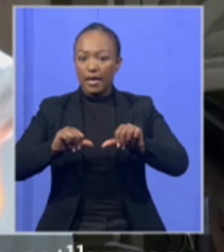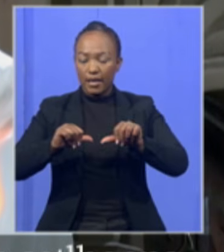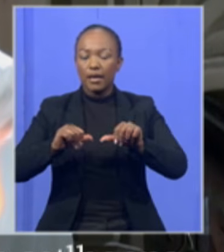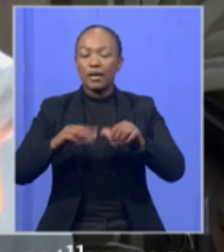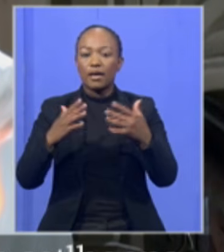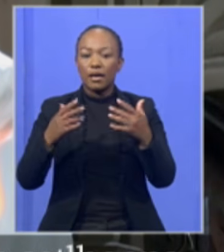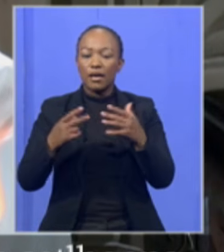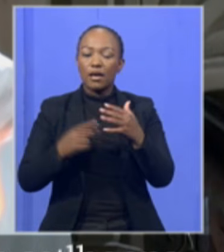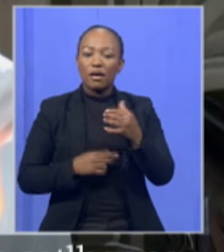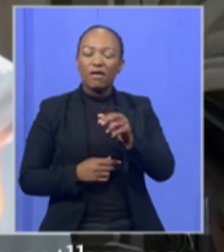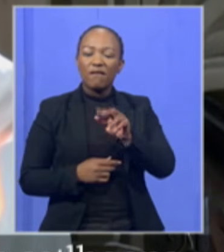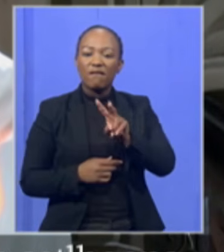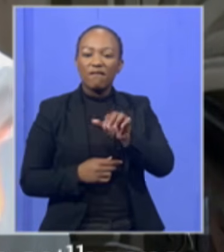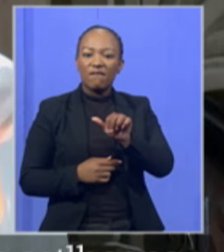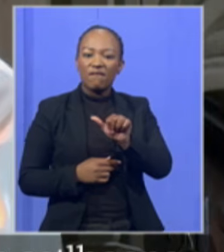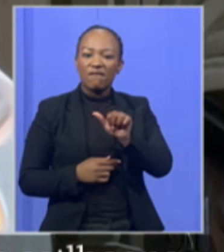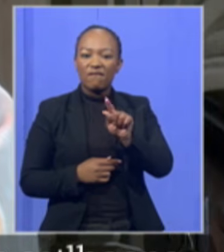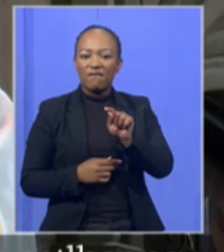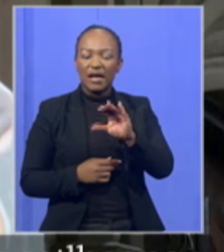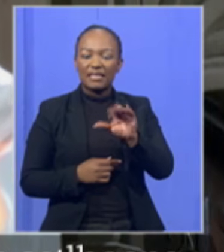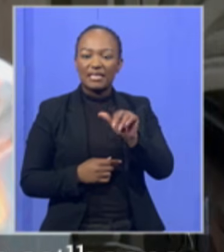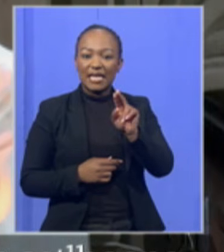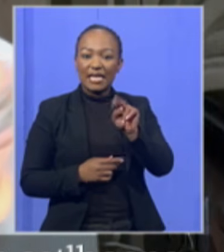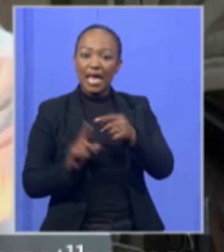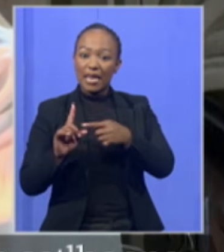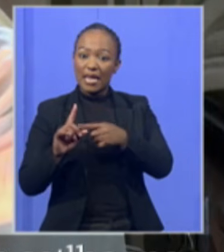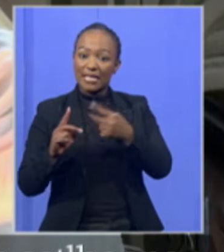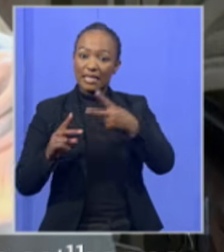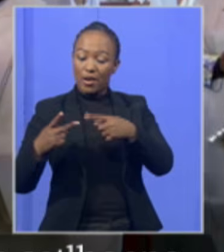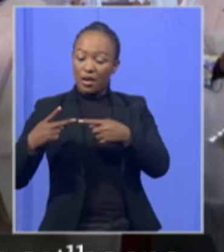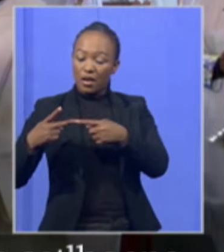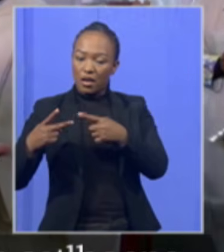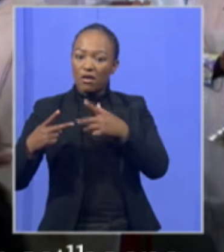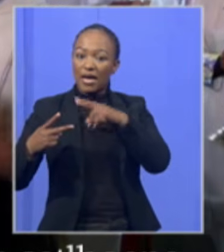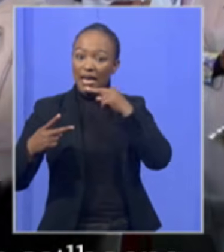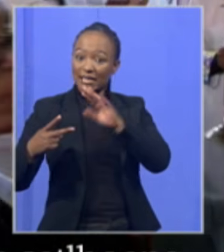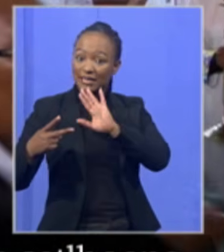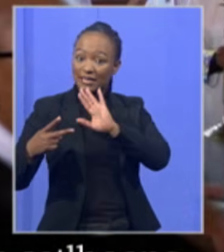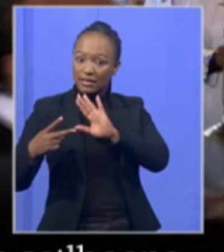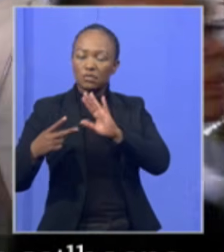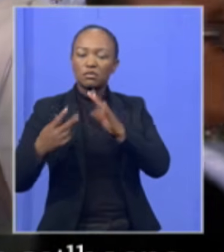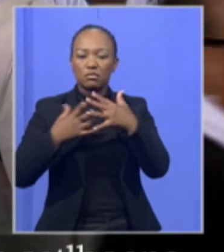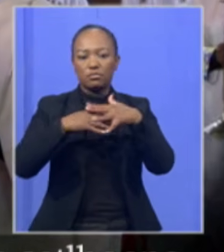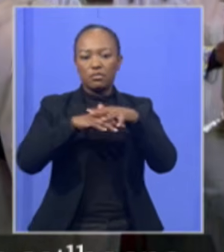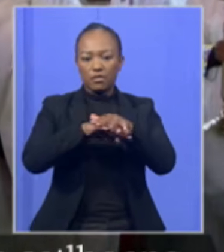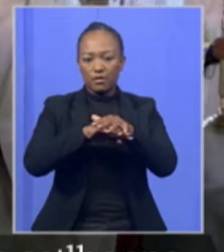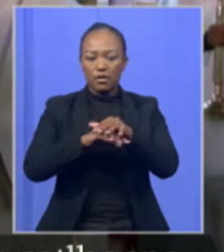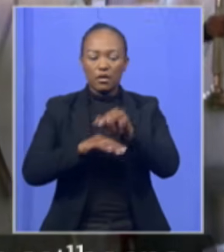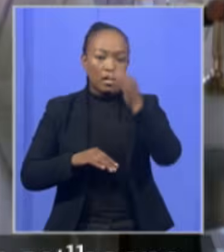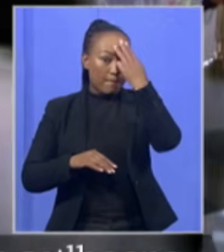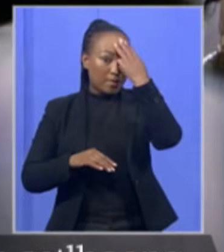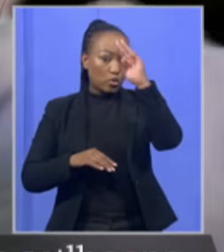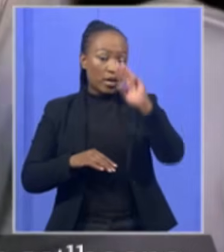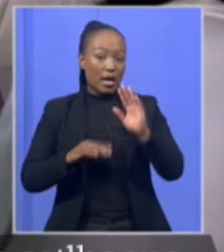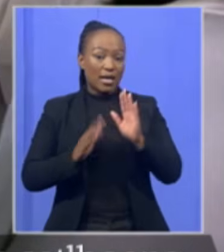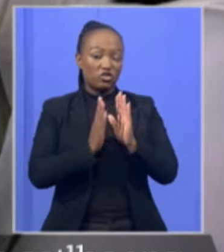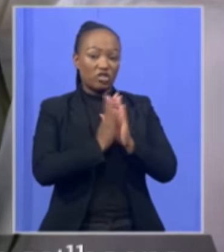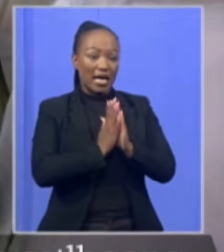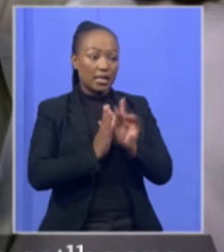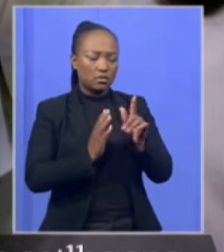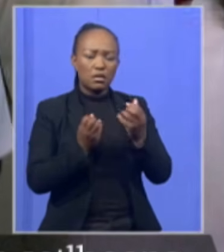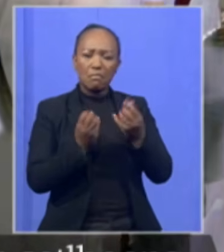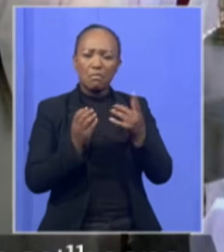Second Vatican Council a reality in our lives. Phuthego ya mo Pretoria e tlileng ka dipalopalo tsa go godimo e